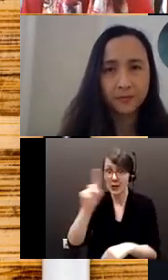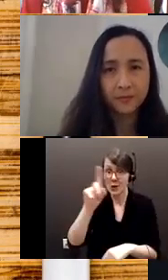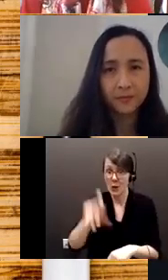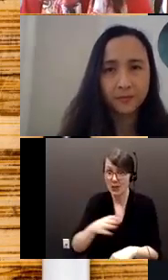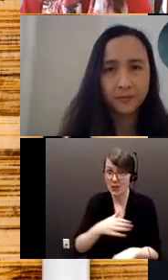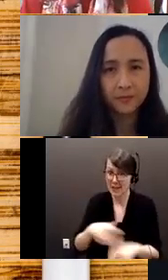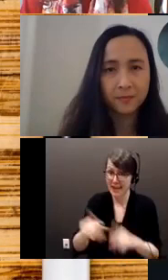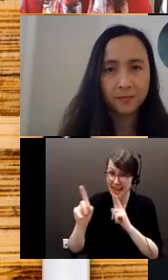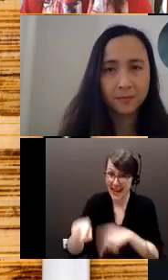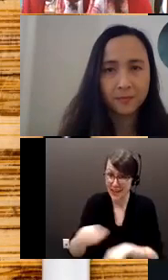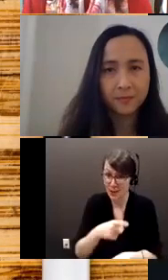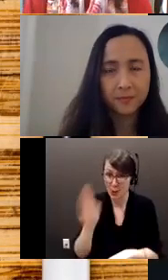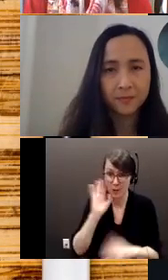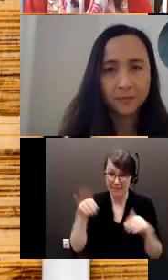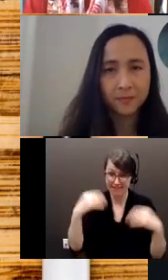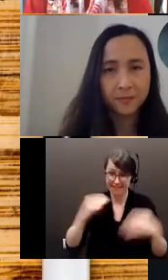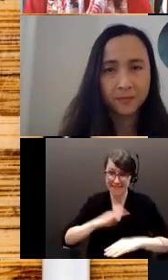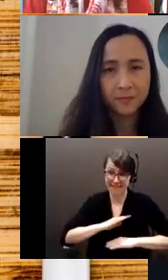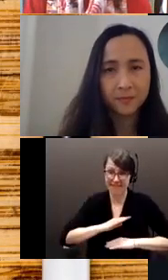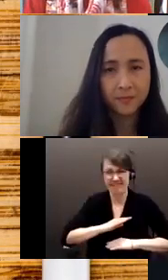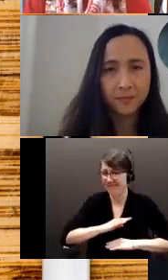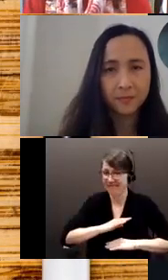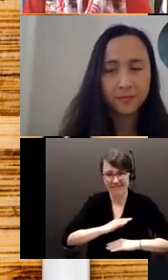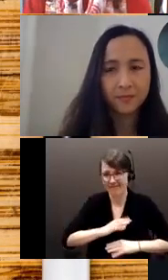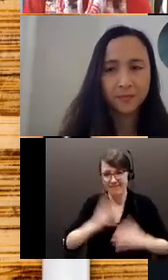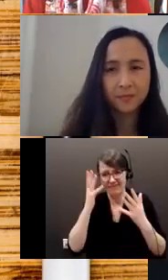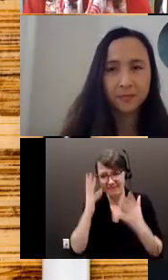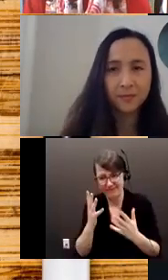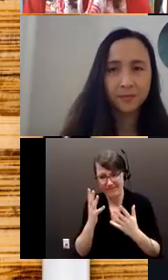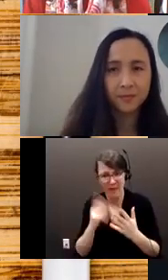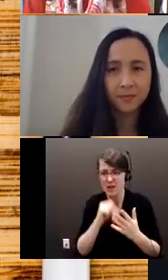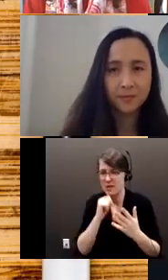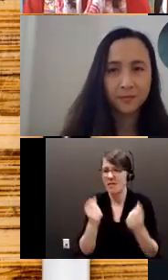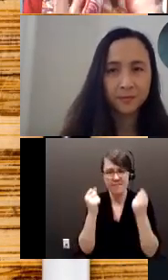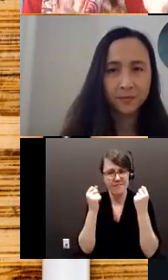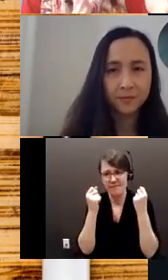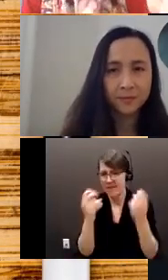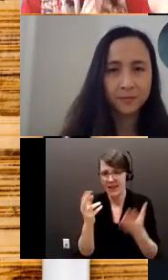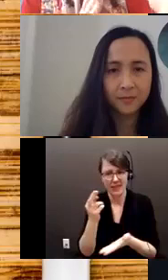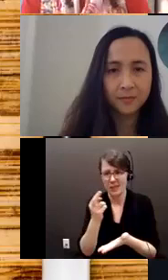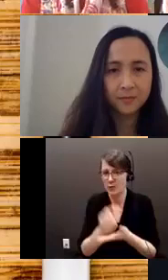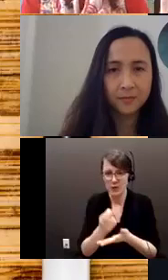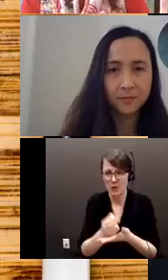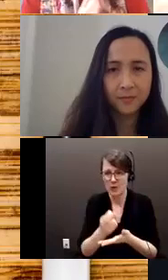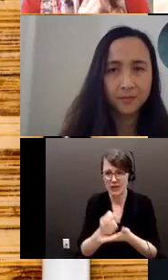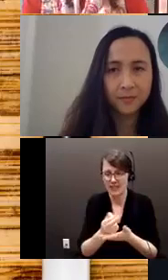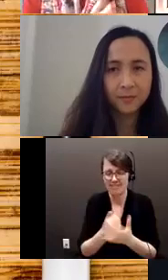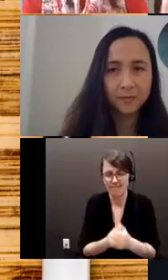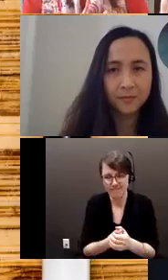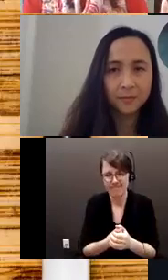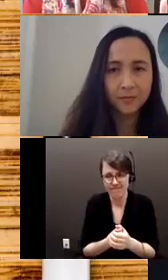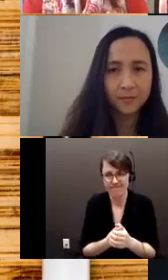be a terrific one. There really are not many resources at all. There are limited